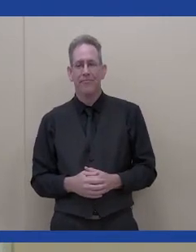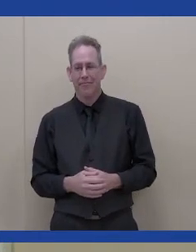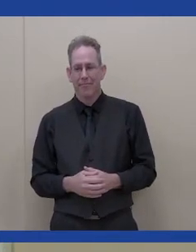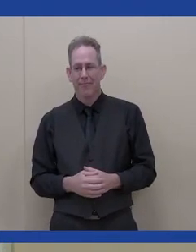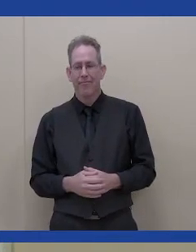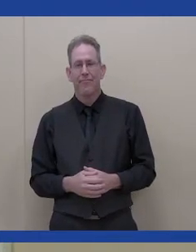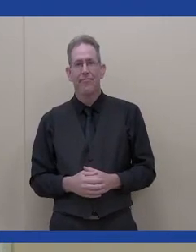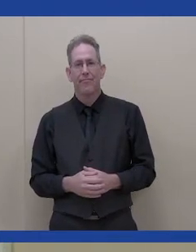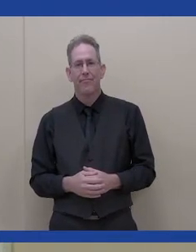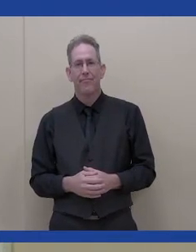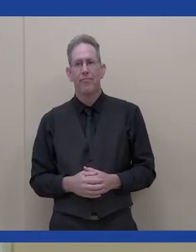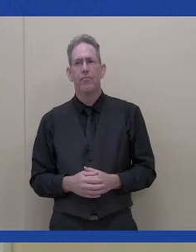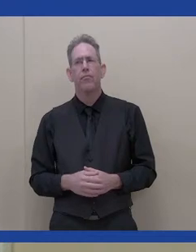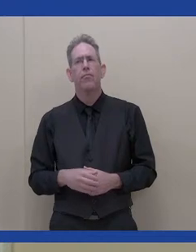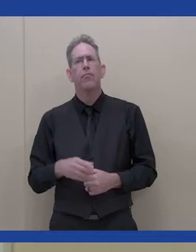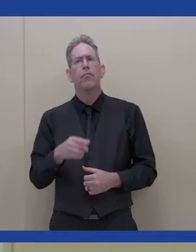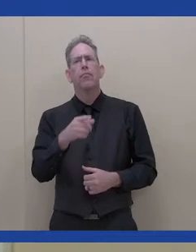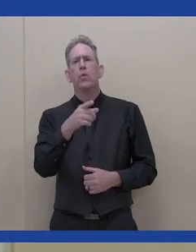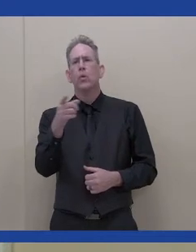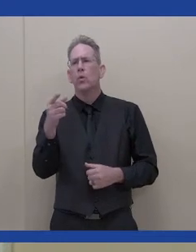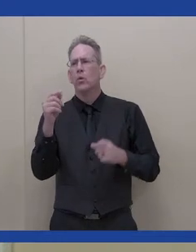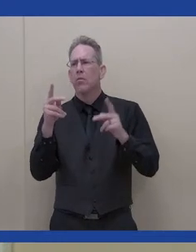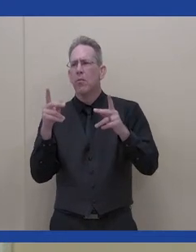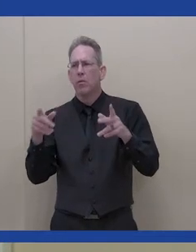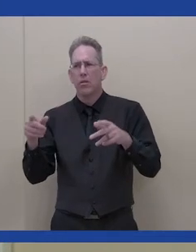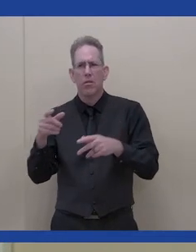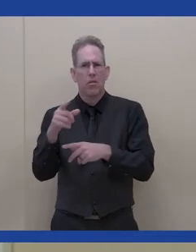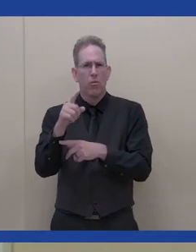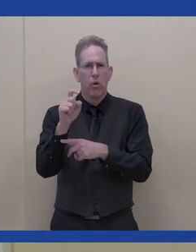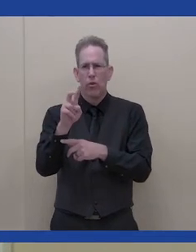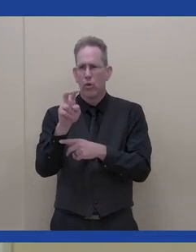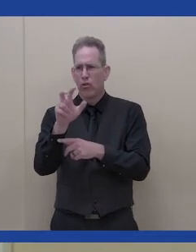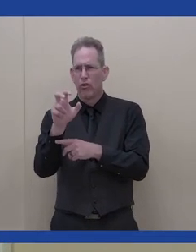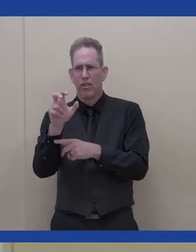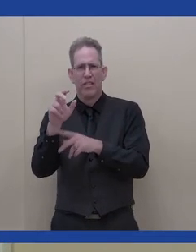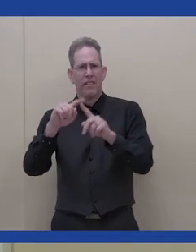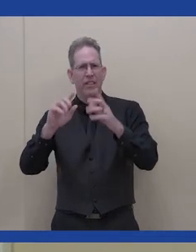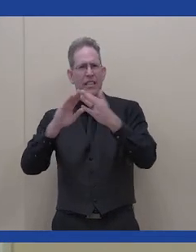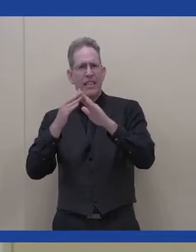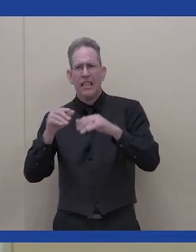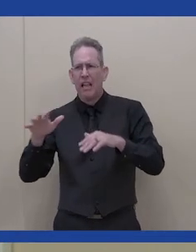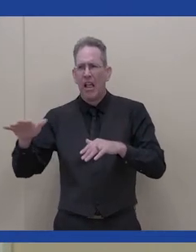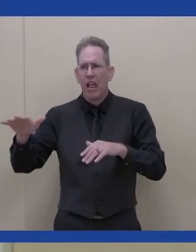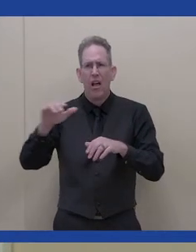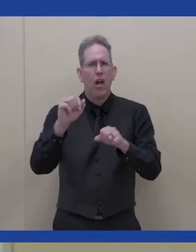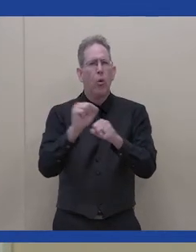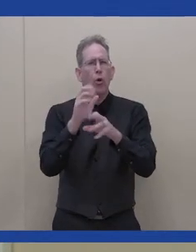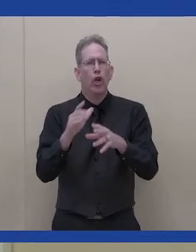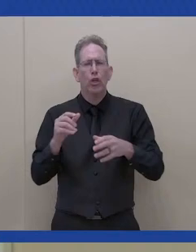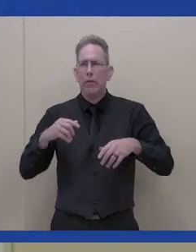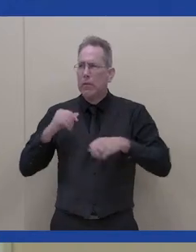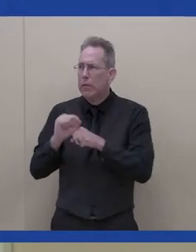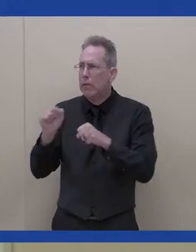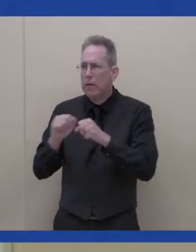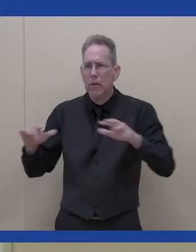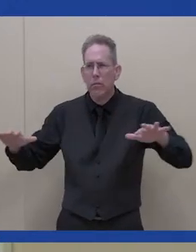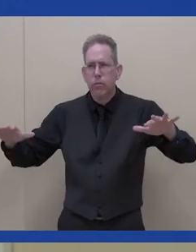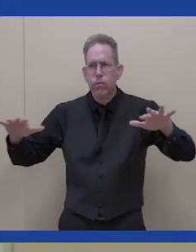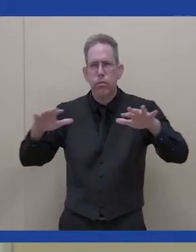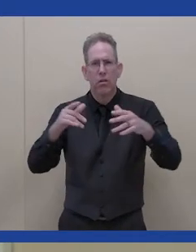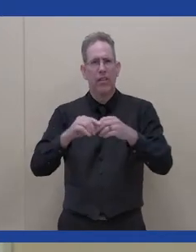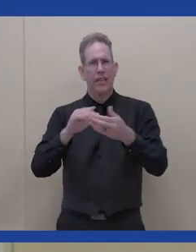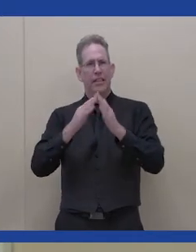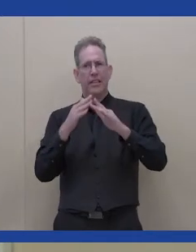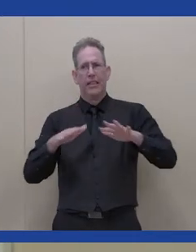To the hundreds of dedicated city employees doing crucial work every day to keep our city moving, thank you, truly thank you.